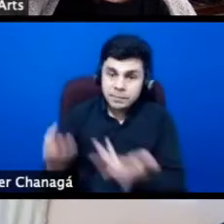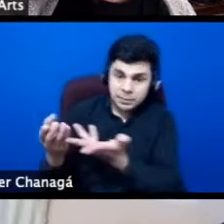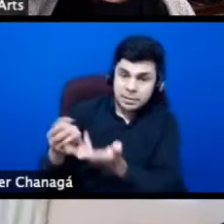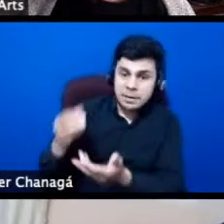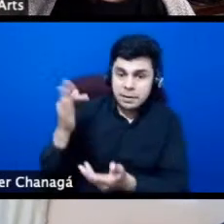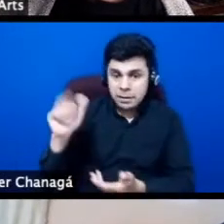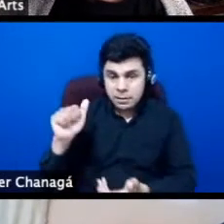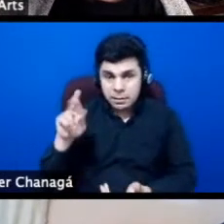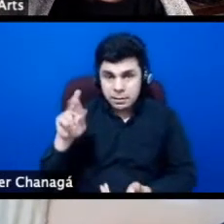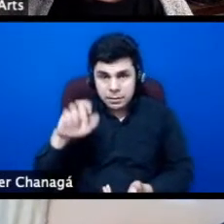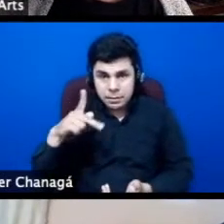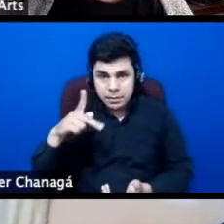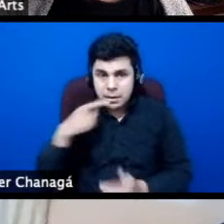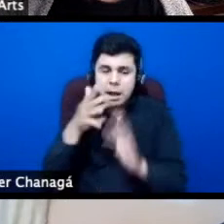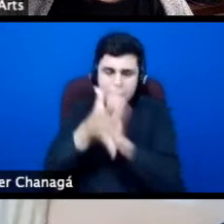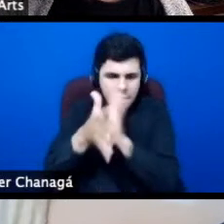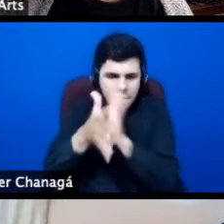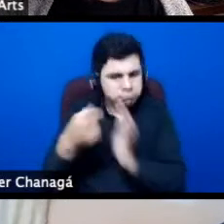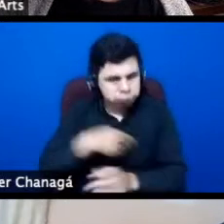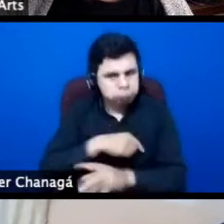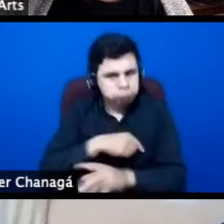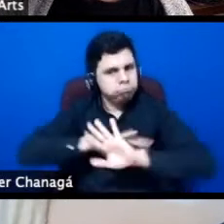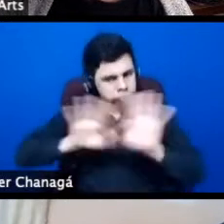nosotros hemos demostrado que con el arte